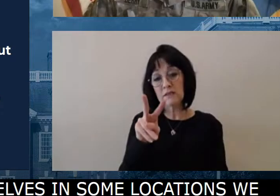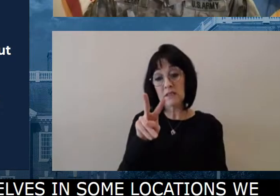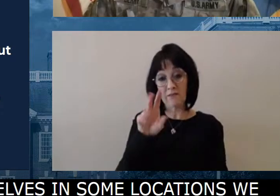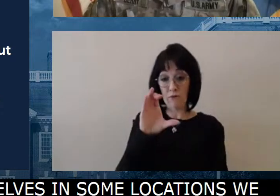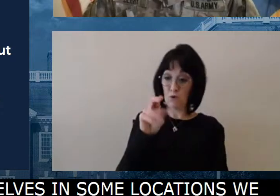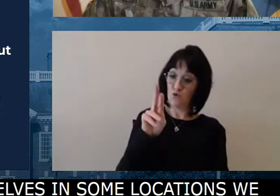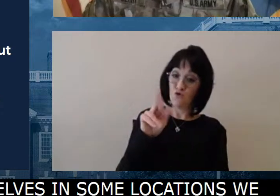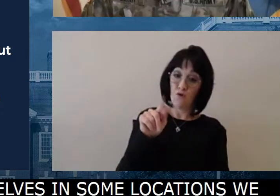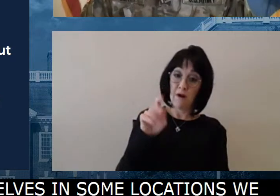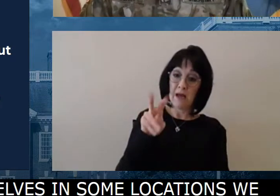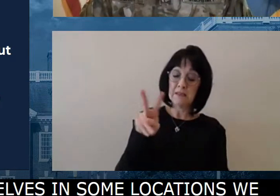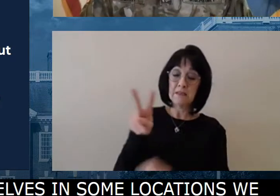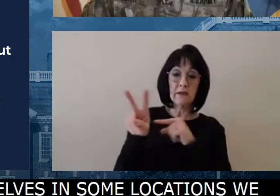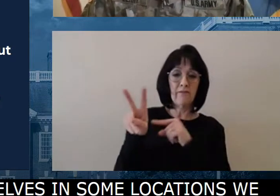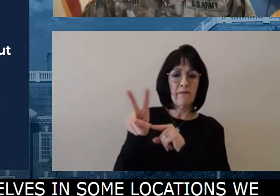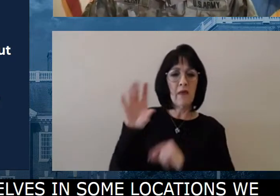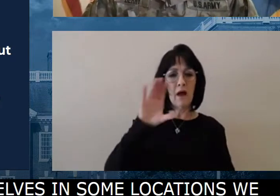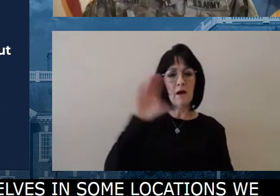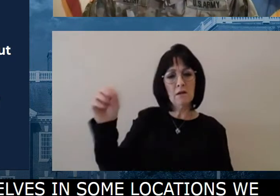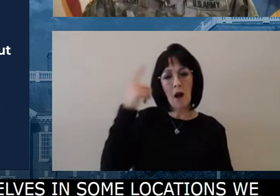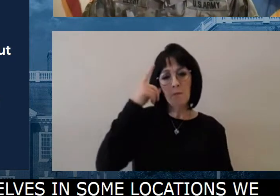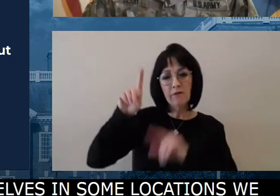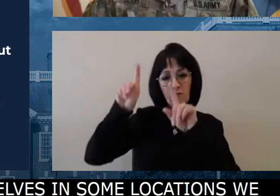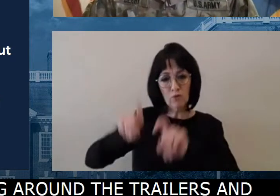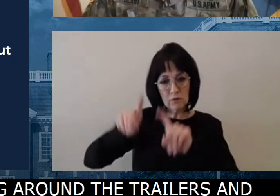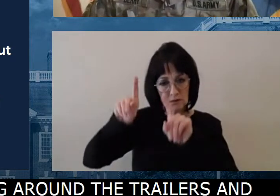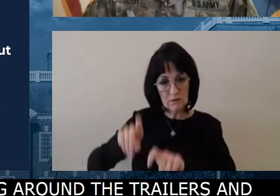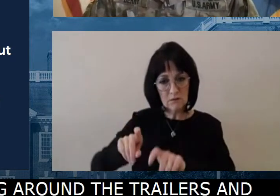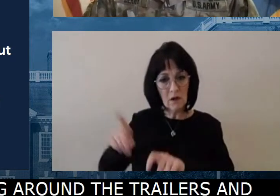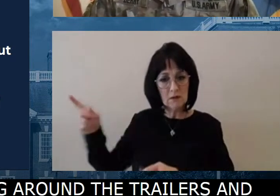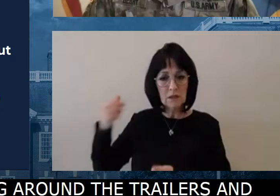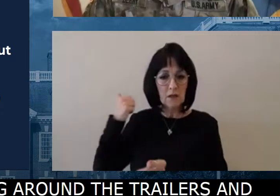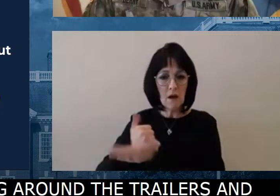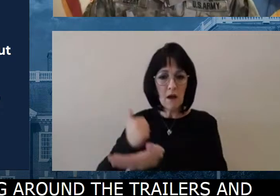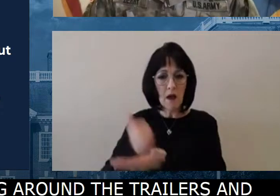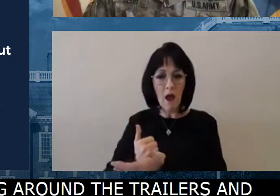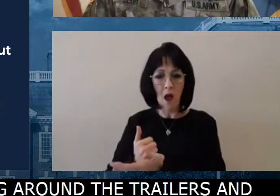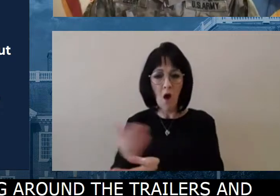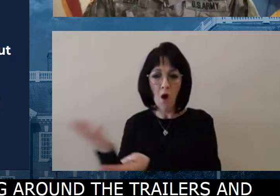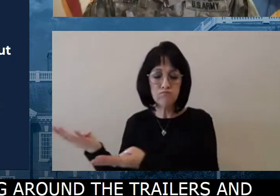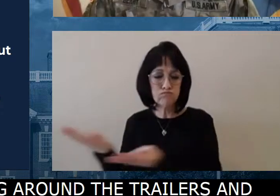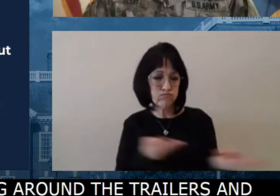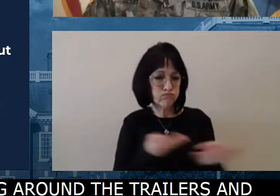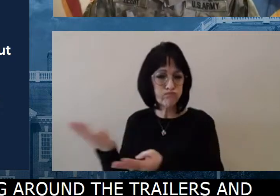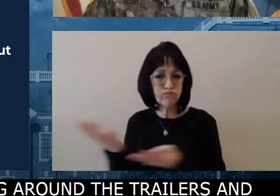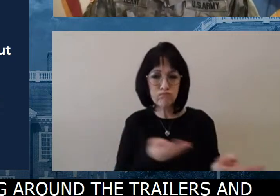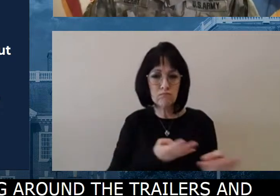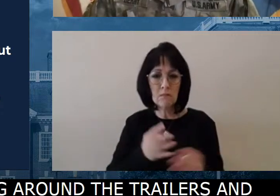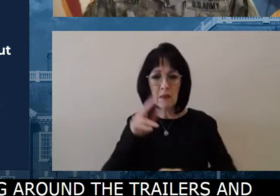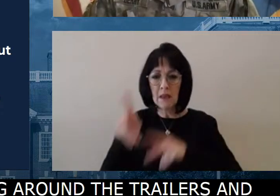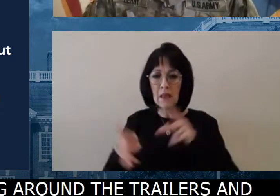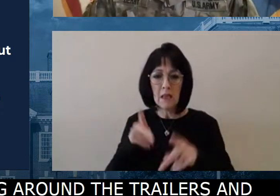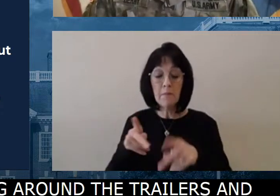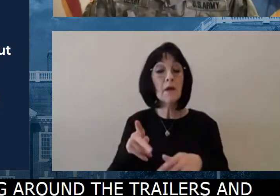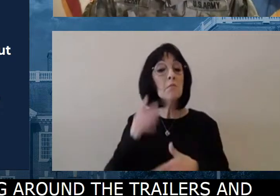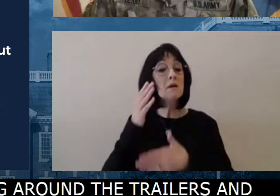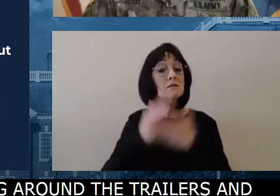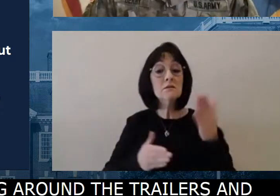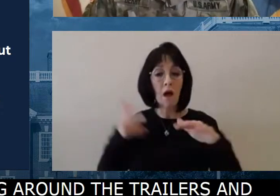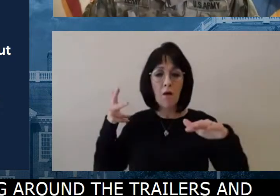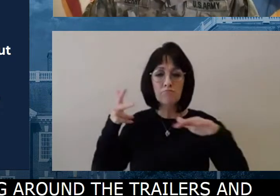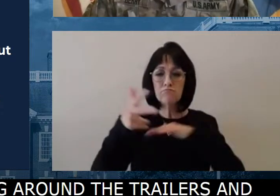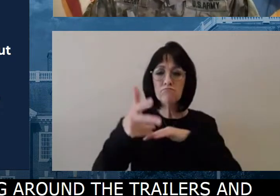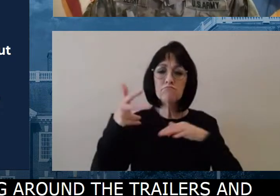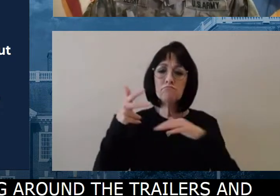so that our citizens are able to get in and out relatively quickly with their vehicles and so forth. And it's been really